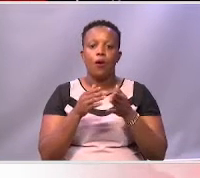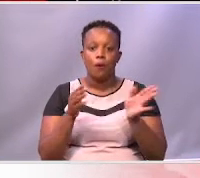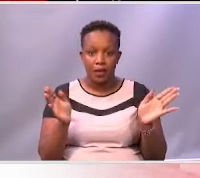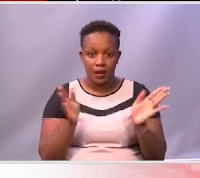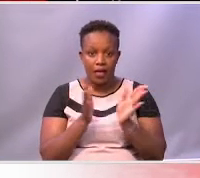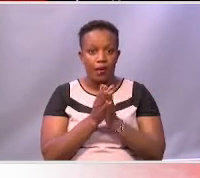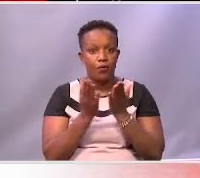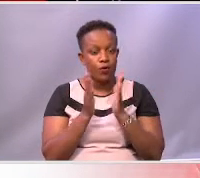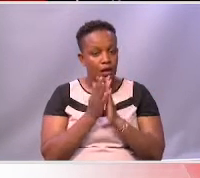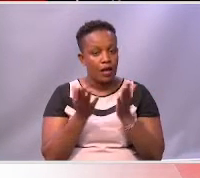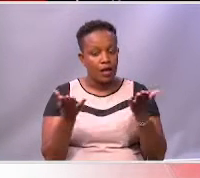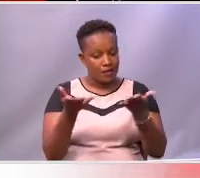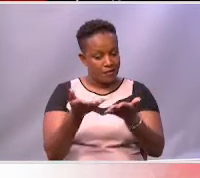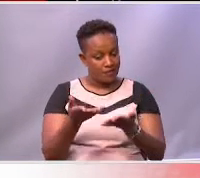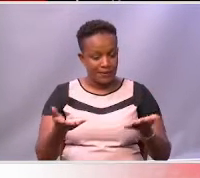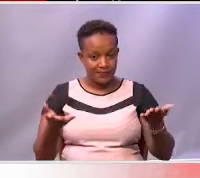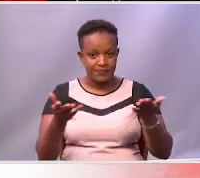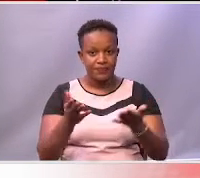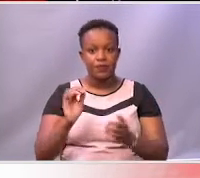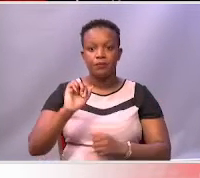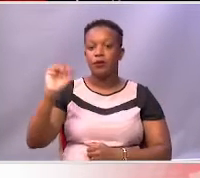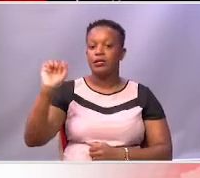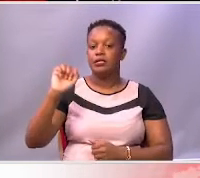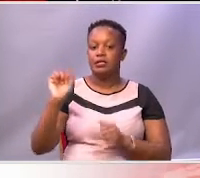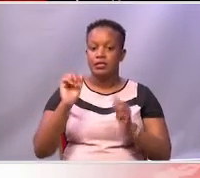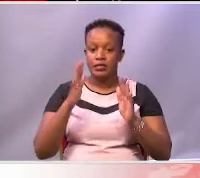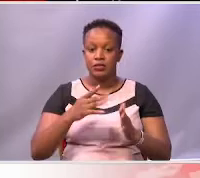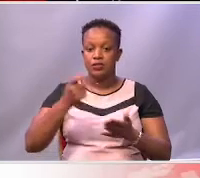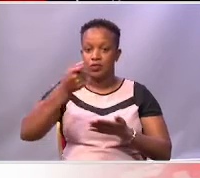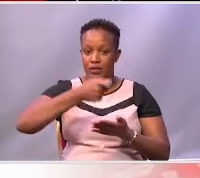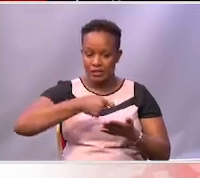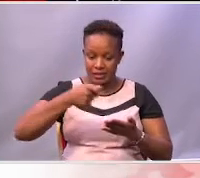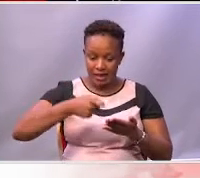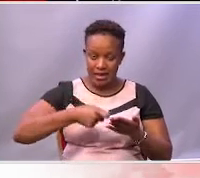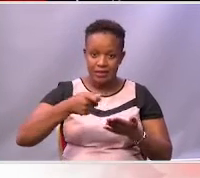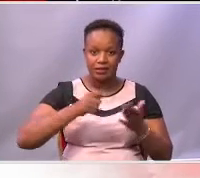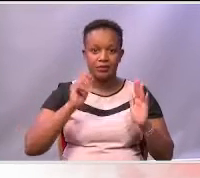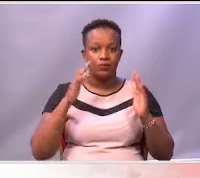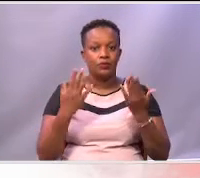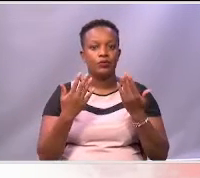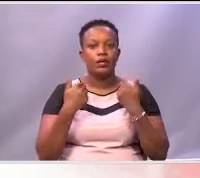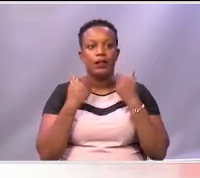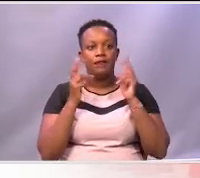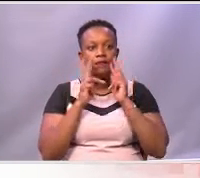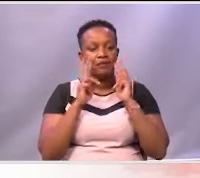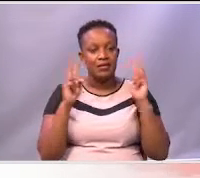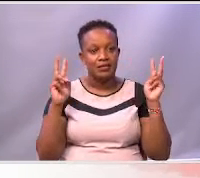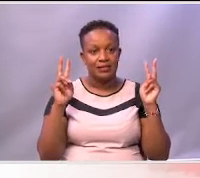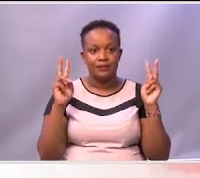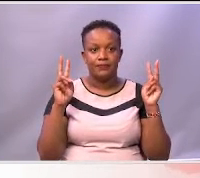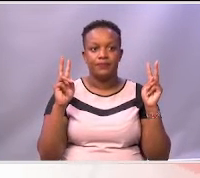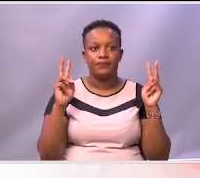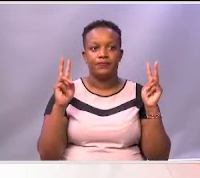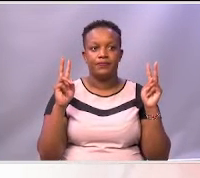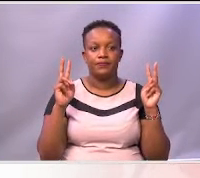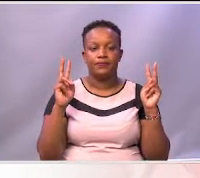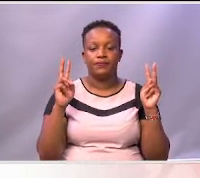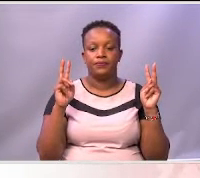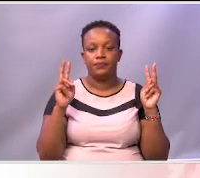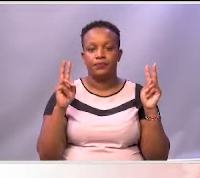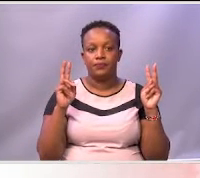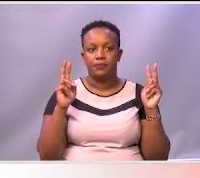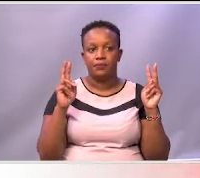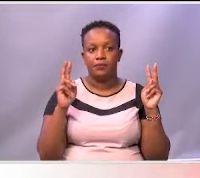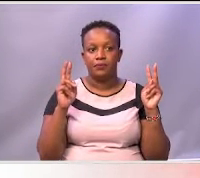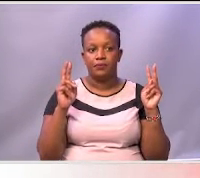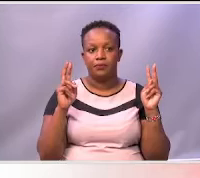here for us politicians to sign that we will keep our peace. And don't, please, Reverend Jack,